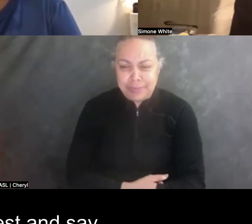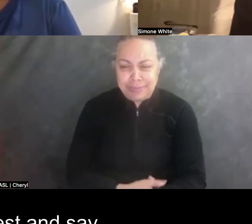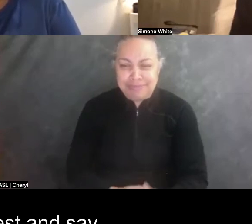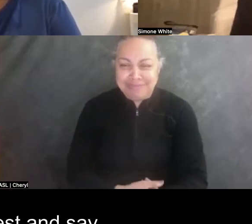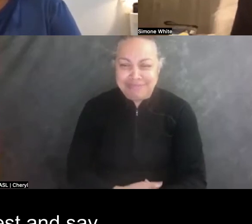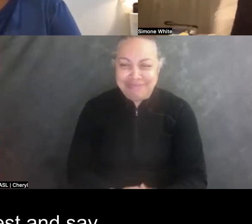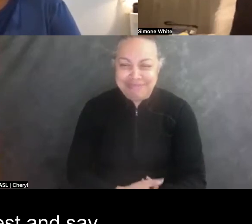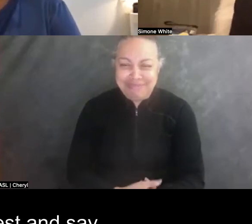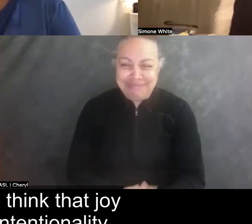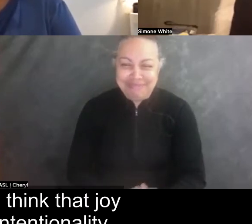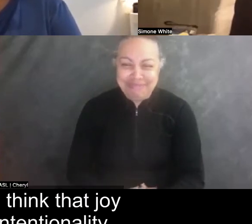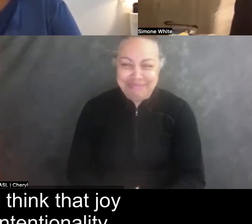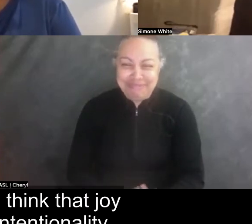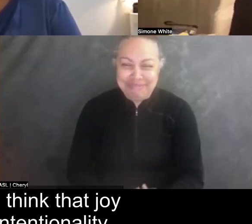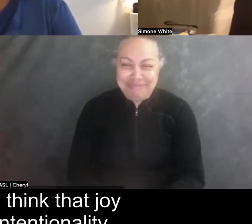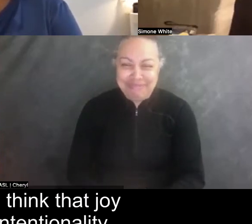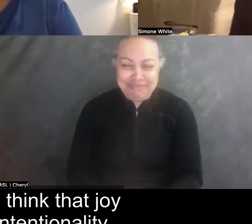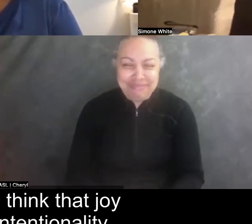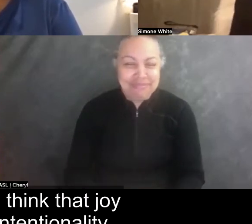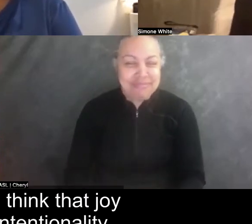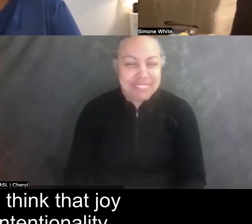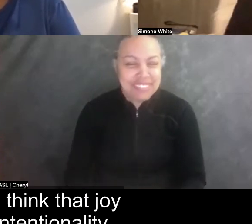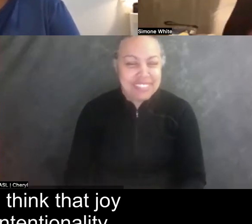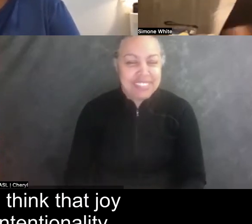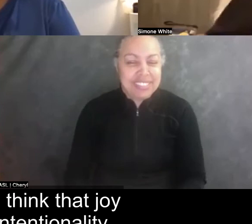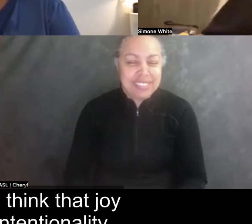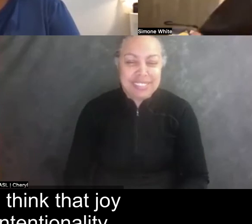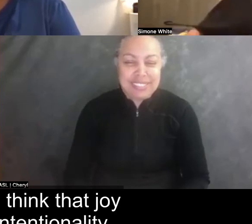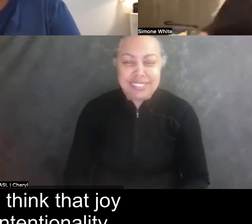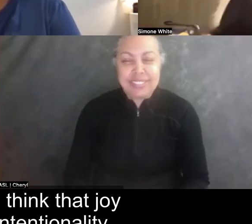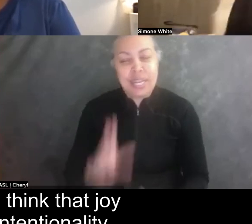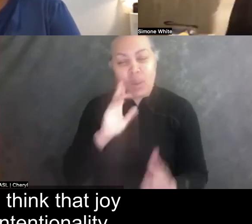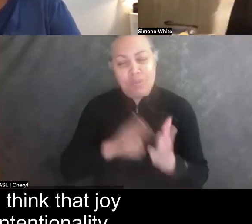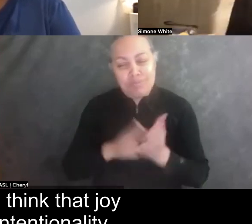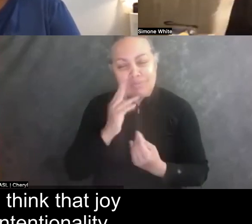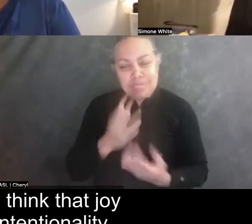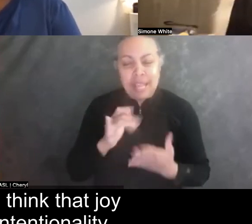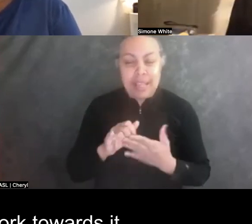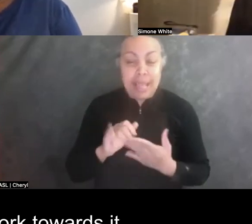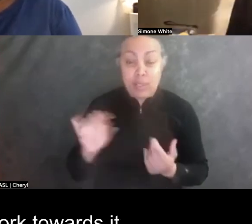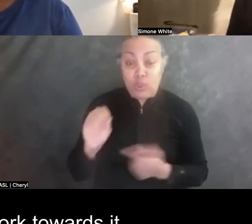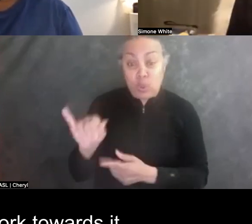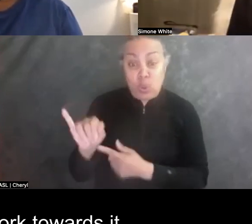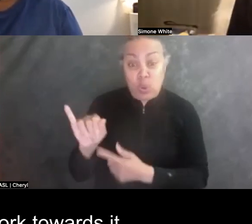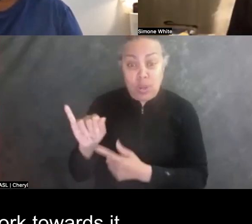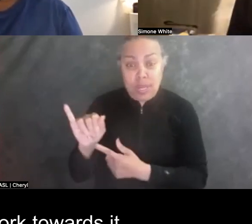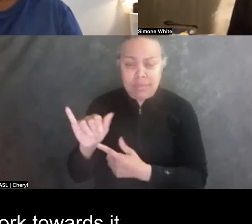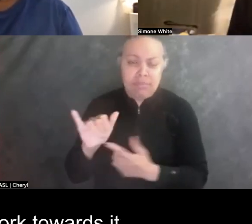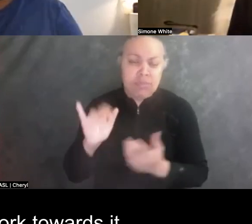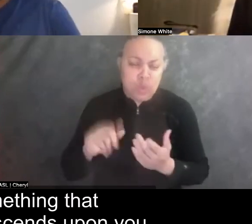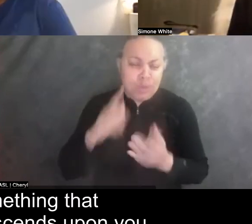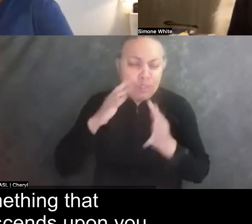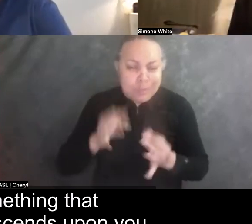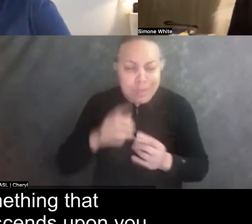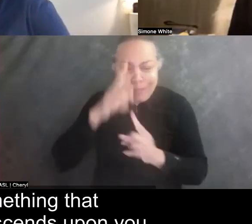I'll be honest and say, even though I think that joy is a state of intentionality, you have to work towards